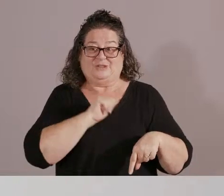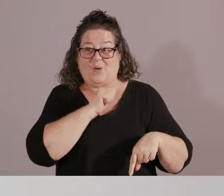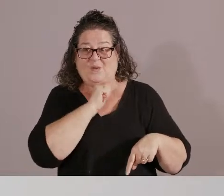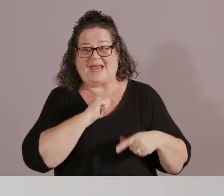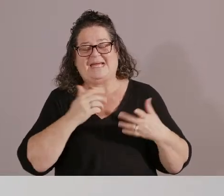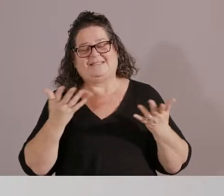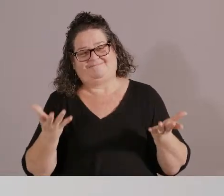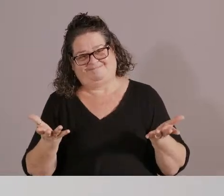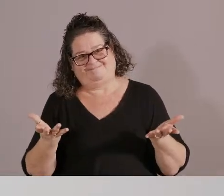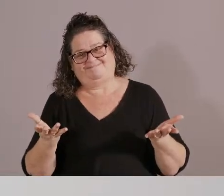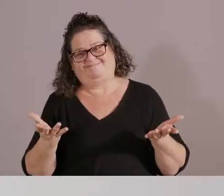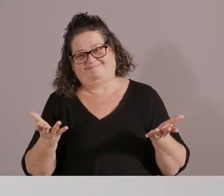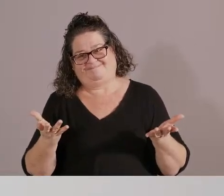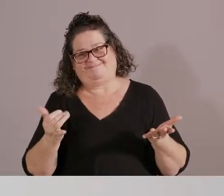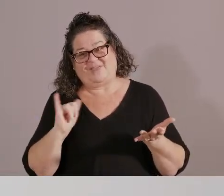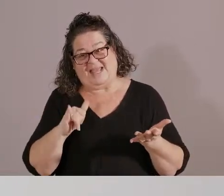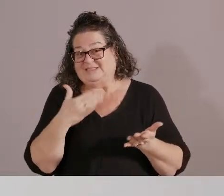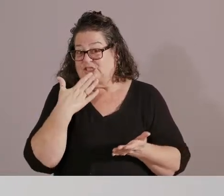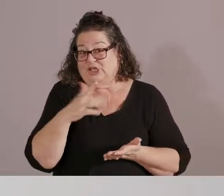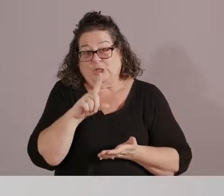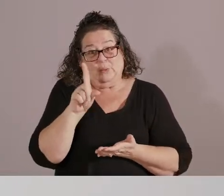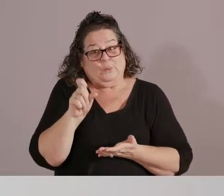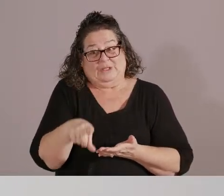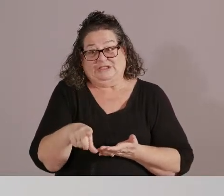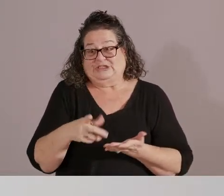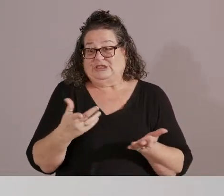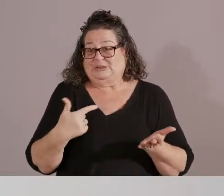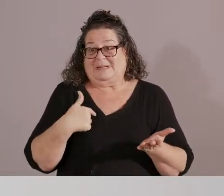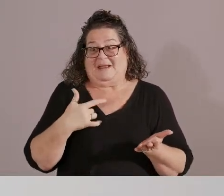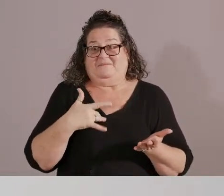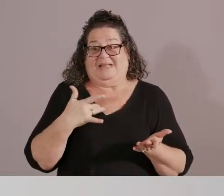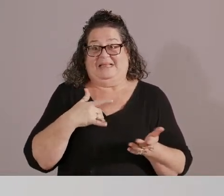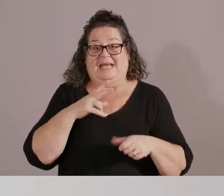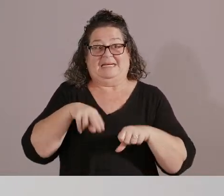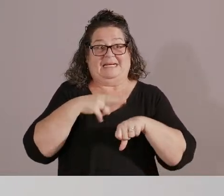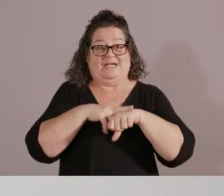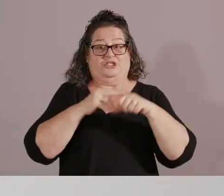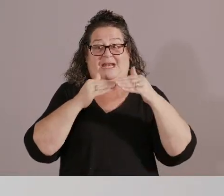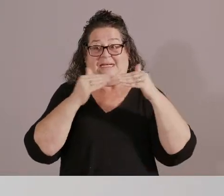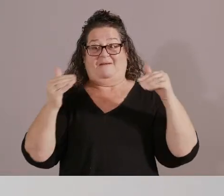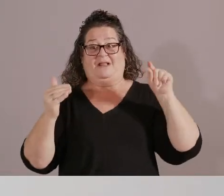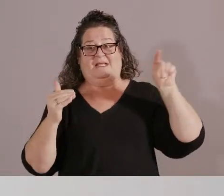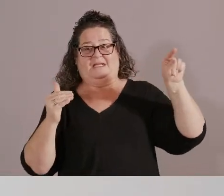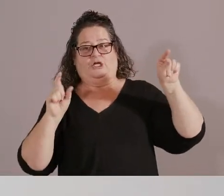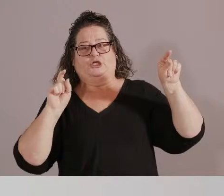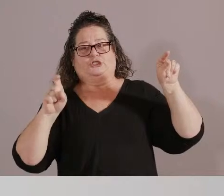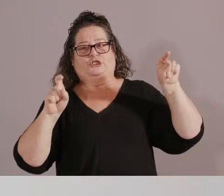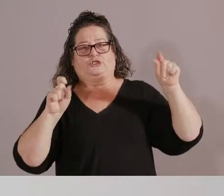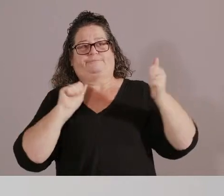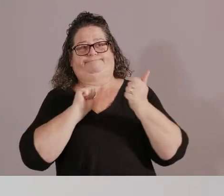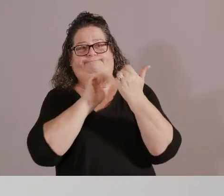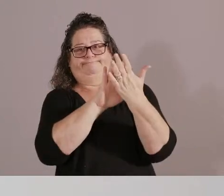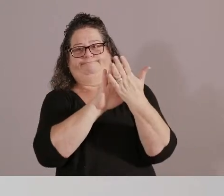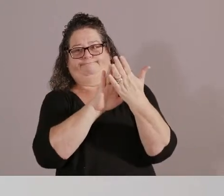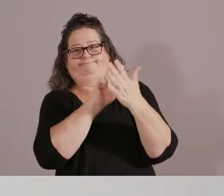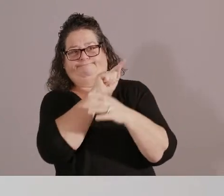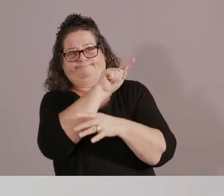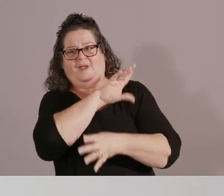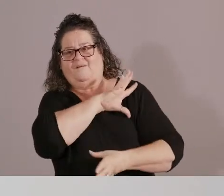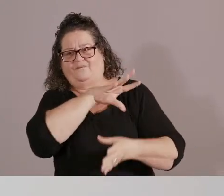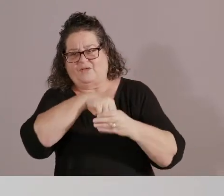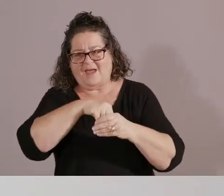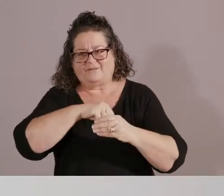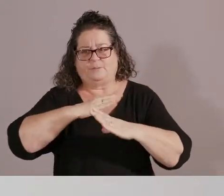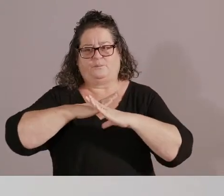be addressed from a national perspective to prevent those types of things from happening. Thank you, Dr. Christ.